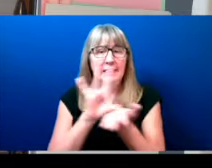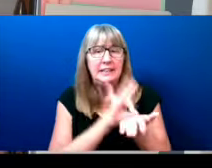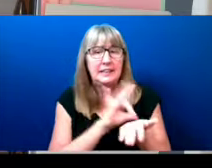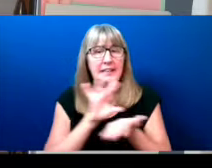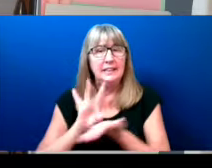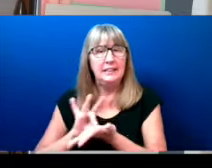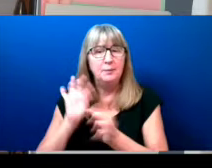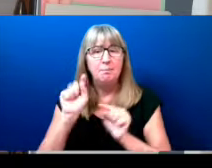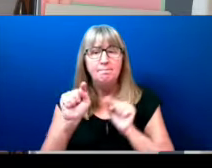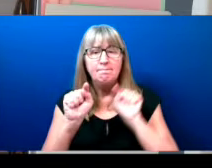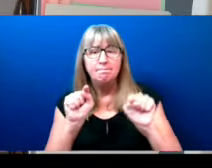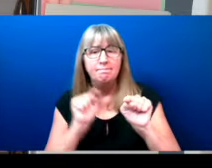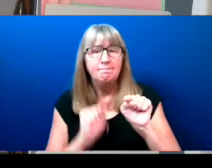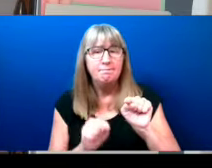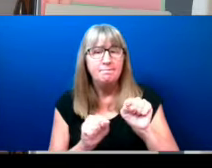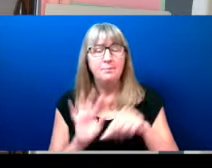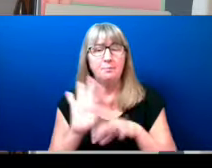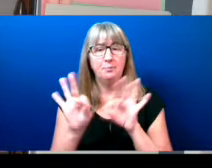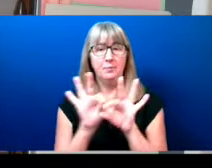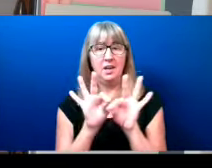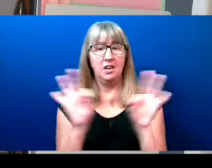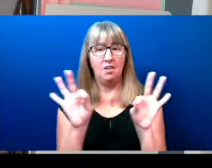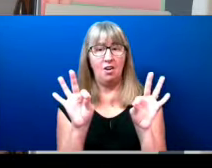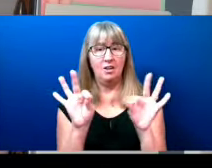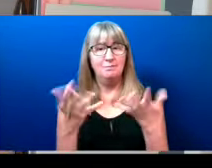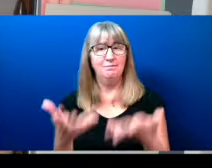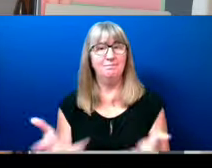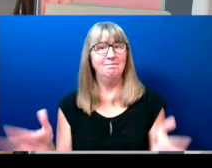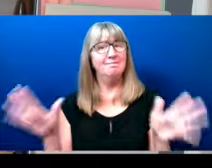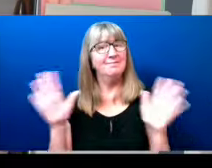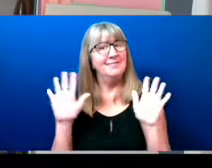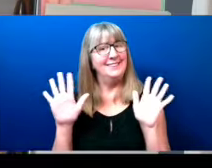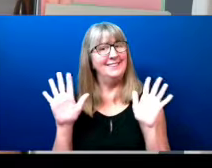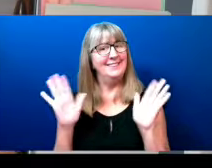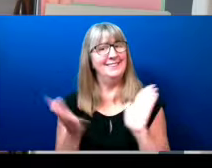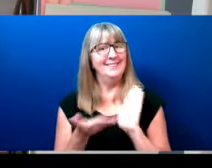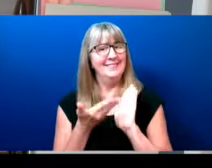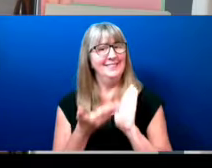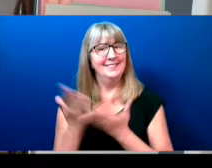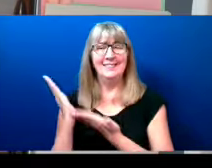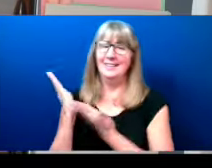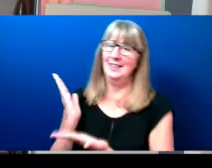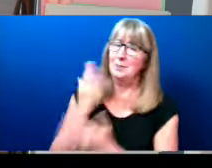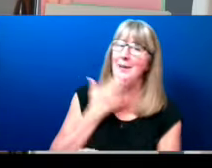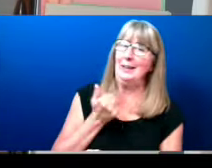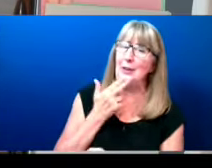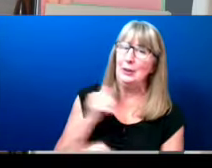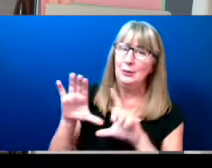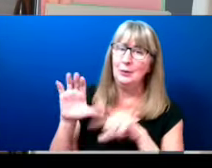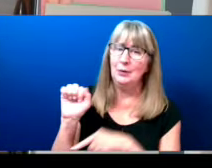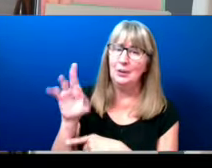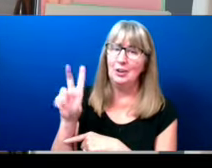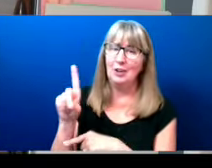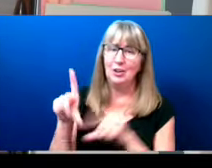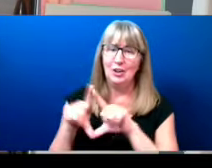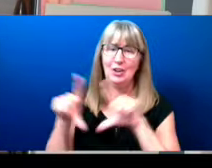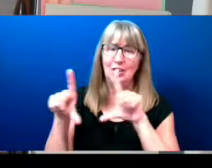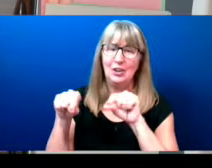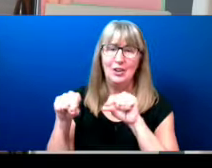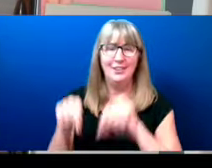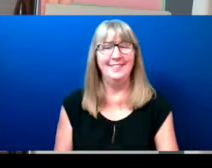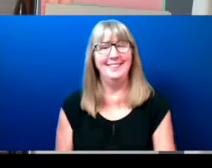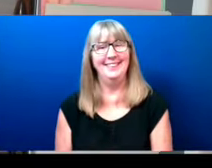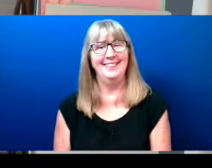few gems and then an extra piece of ribbon as a knot. And there you are, a very cute little card.